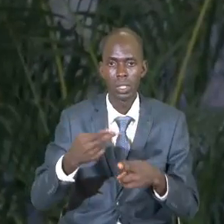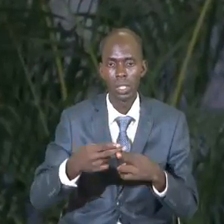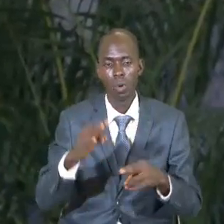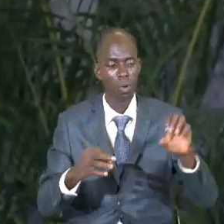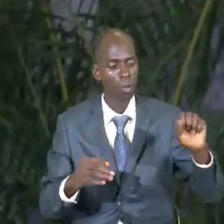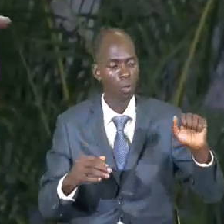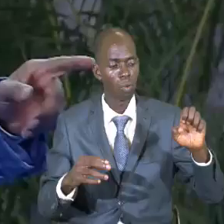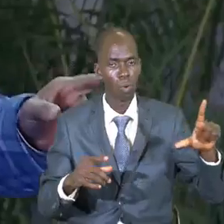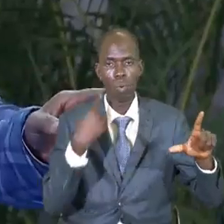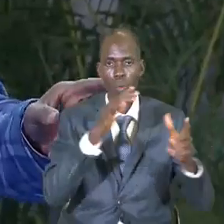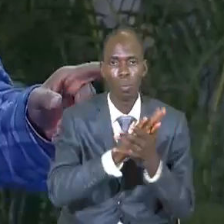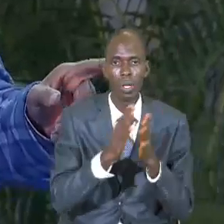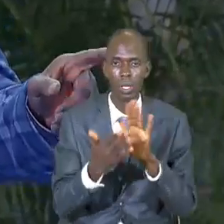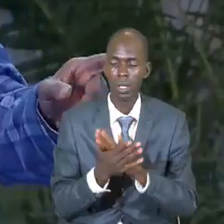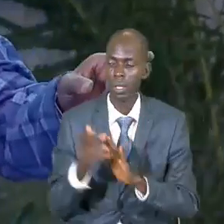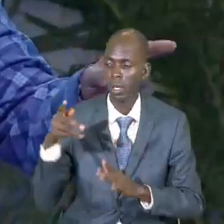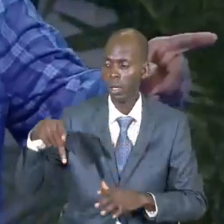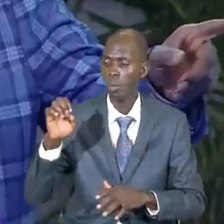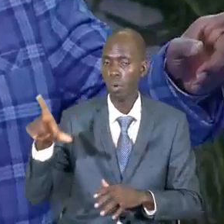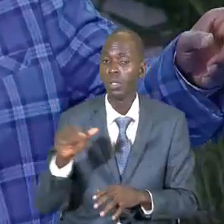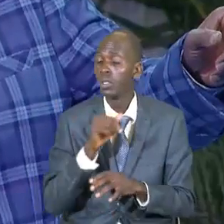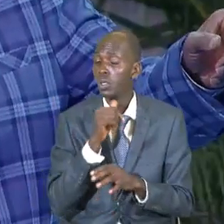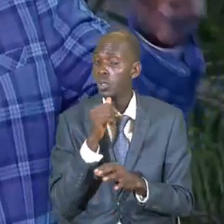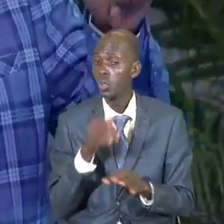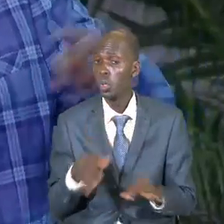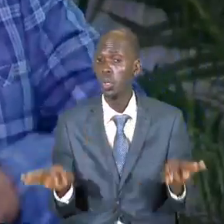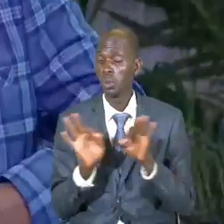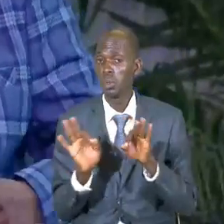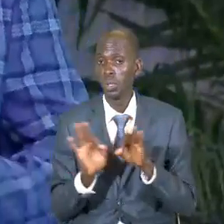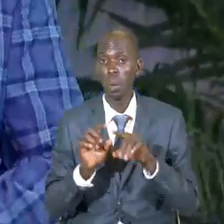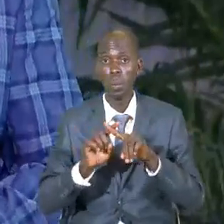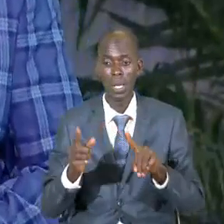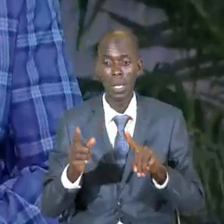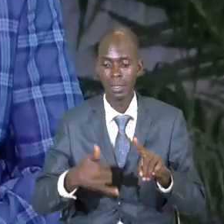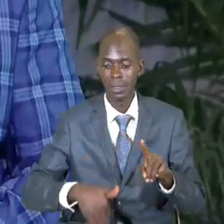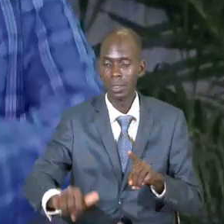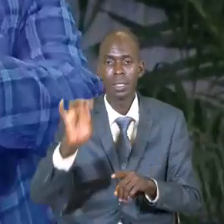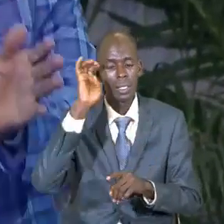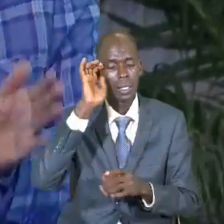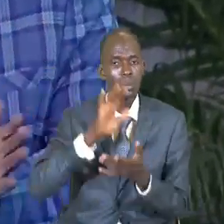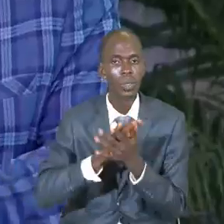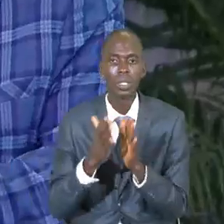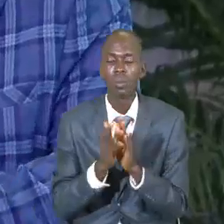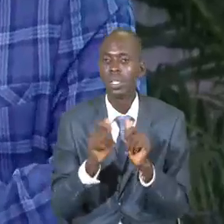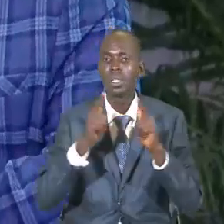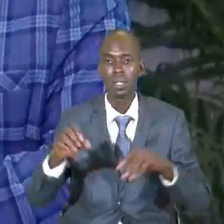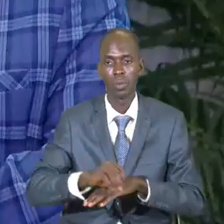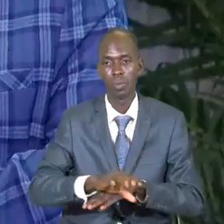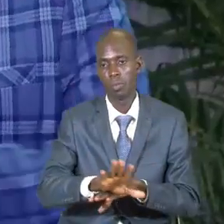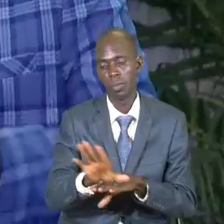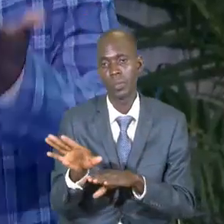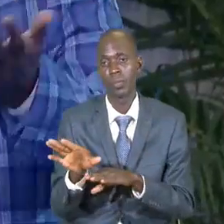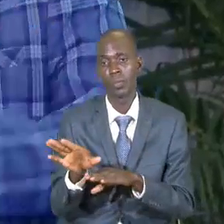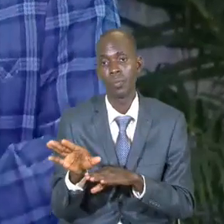Apostle. Insignificant, and yet he became a great influence. I want to trace his